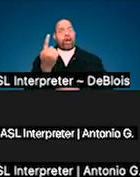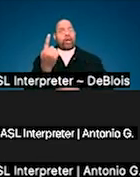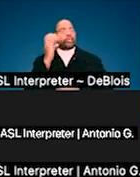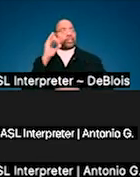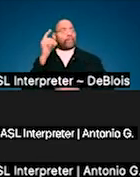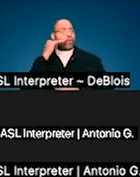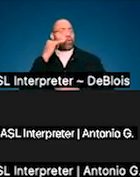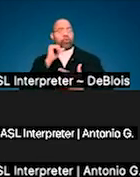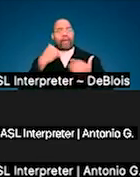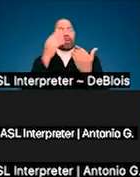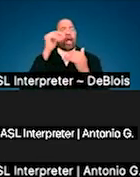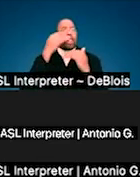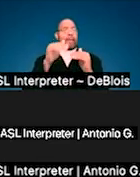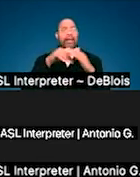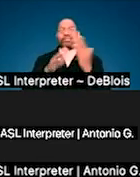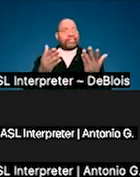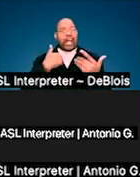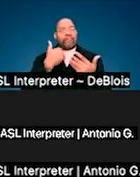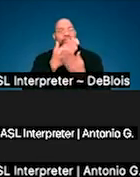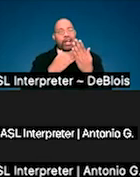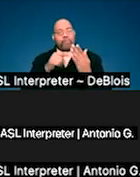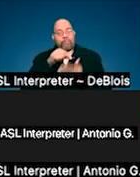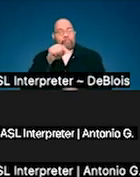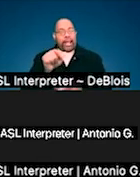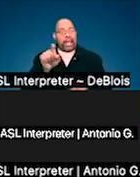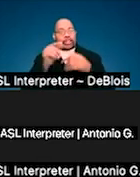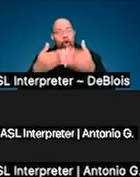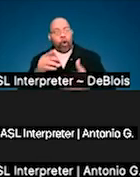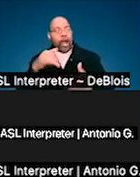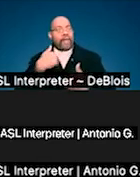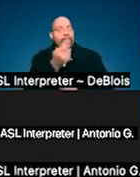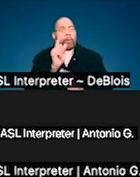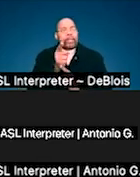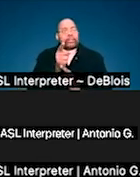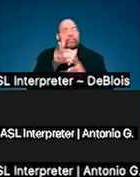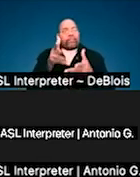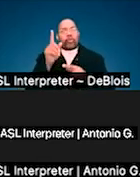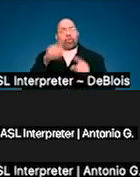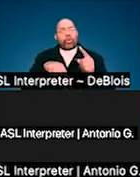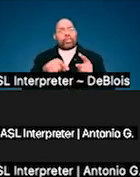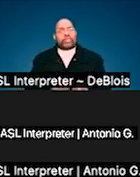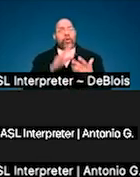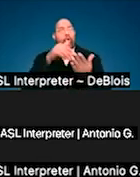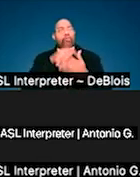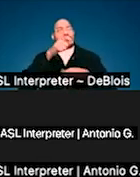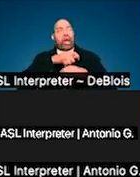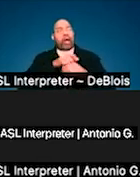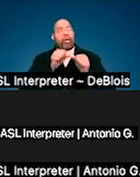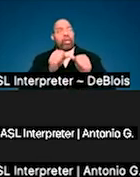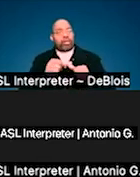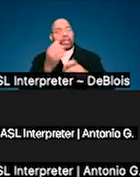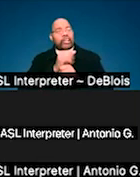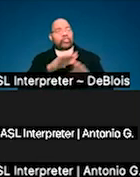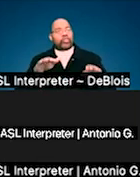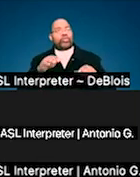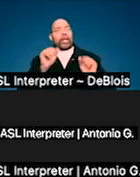have unlimited access. They had certain, they paid as they go. They only had a few minutes, and they couldn't spend all that time in getting their